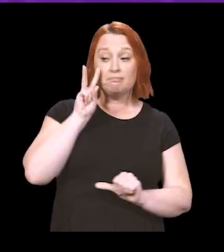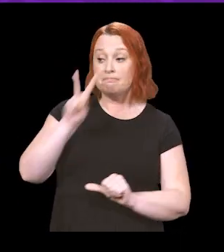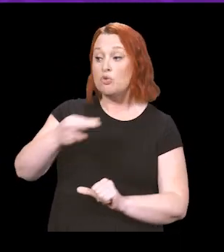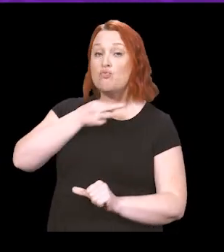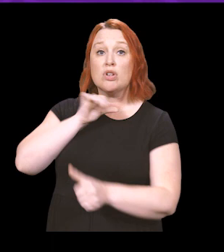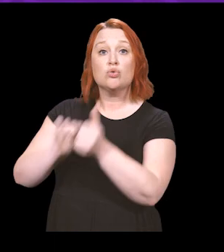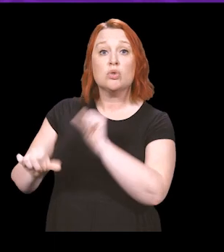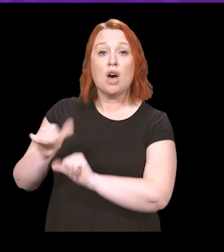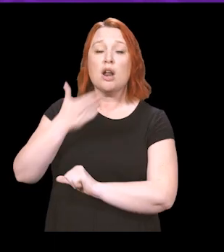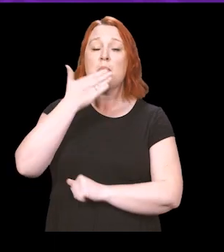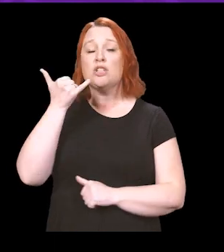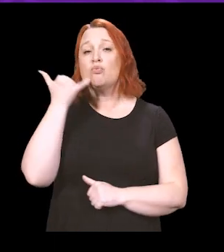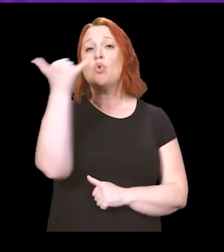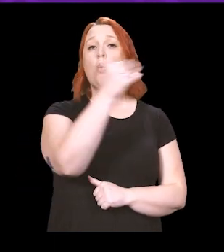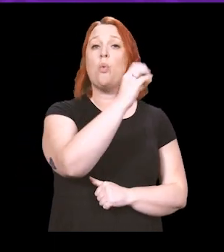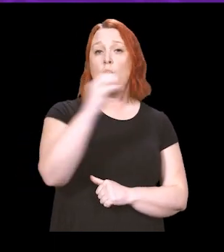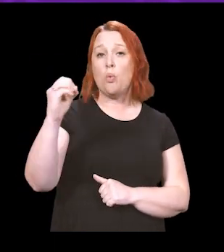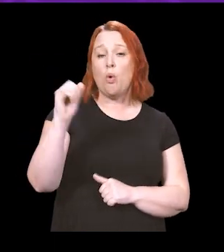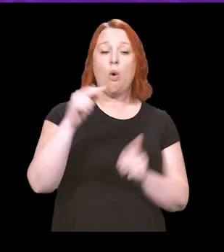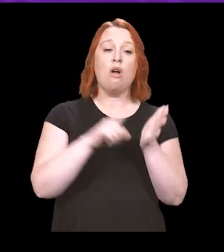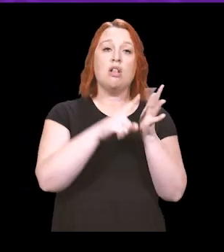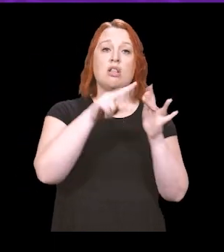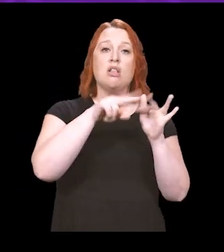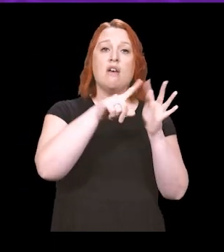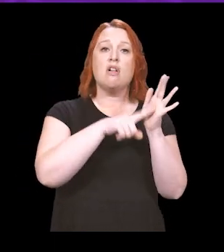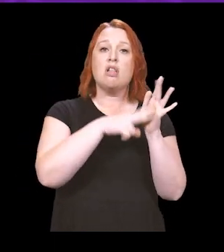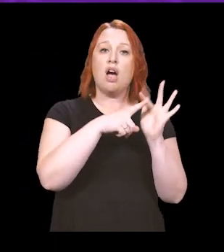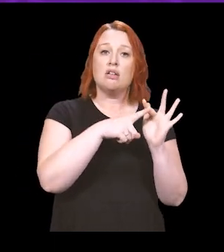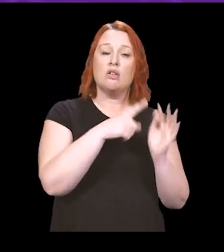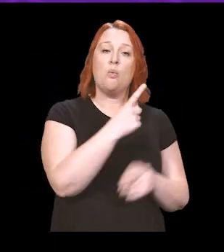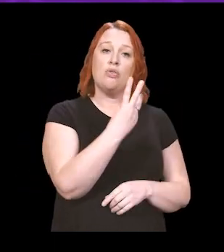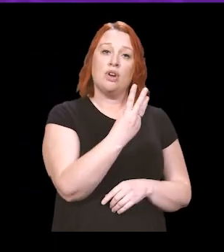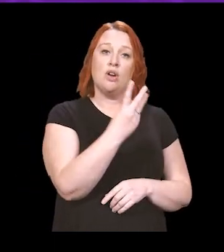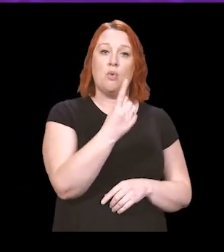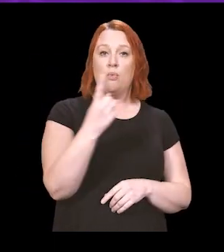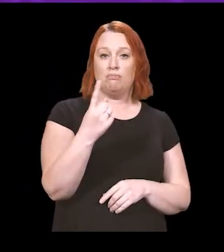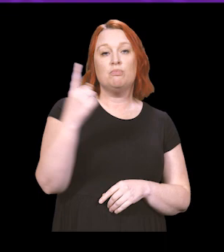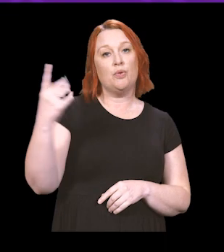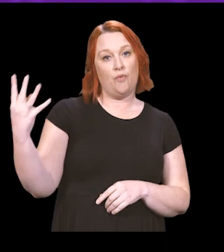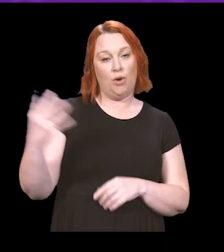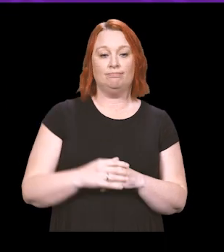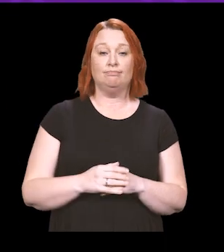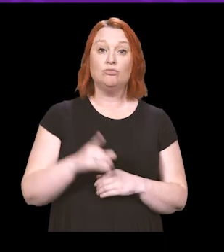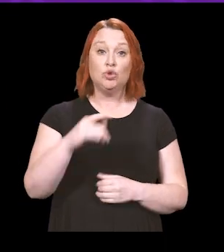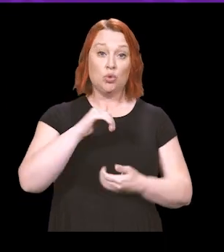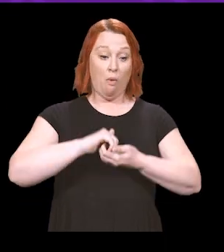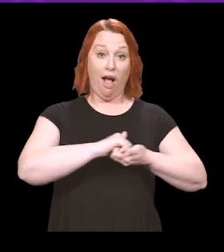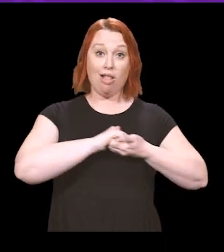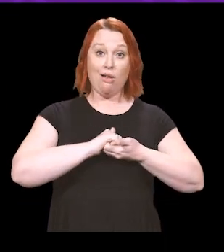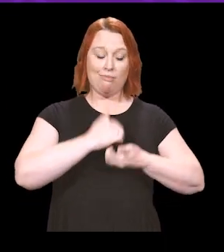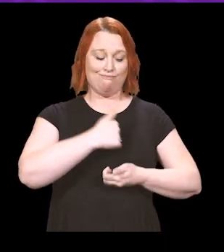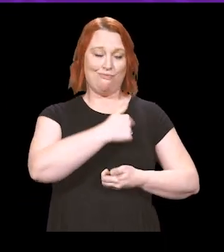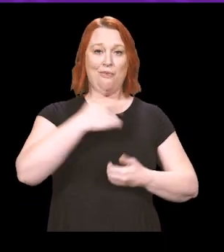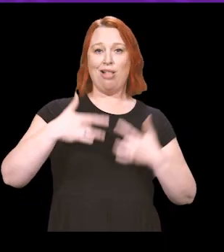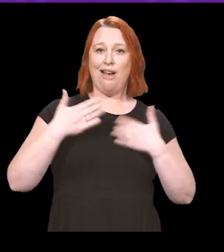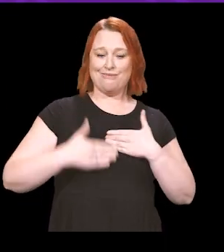crisis or feeling unsafe, please call 000 or Lifeline on 131114. Being an